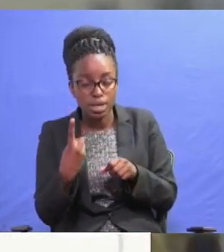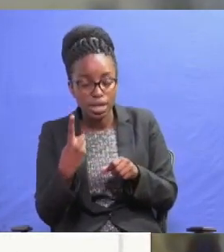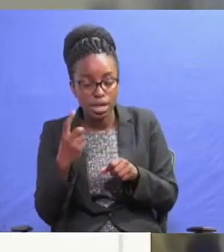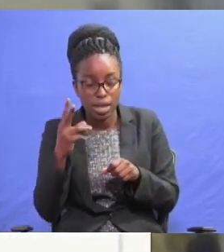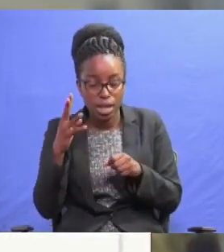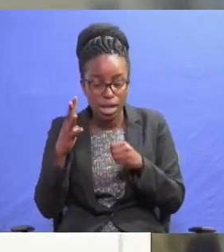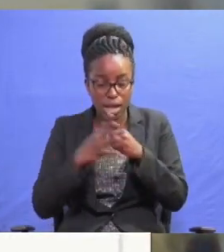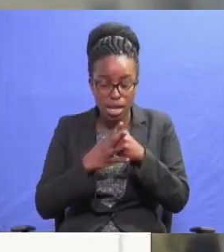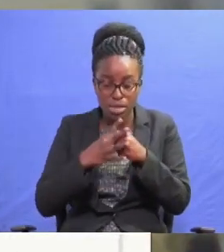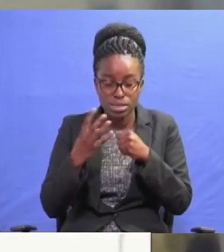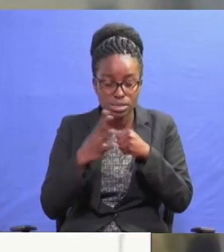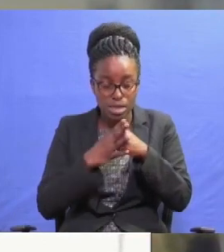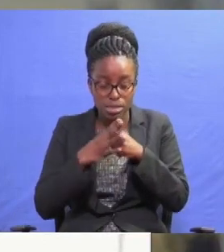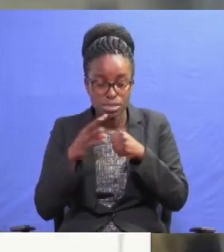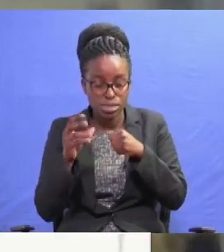experiencing now is